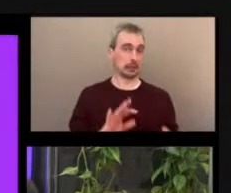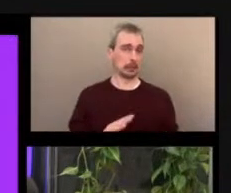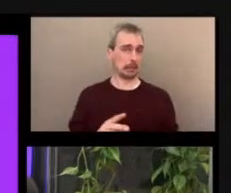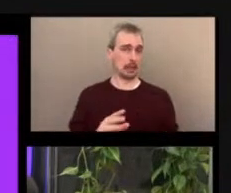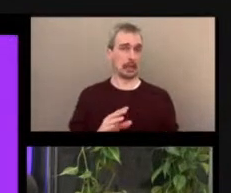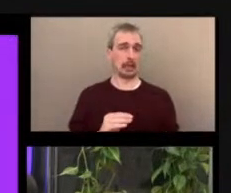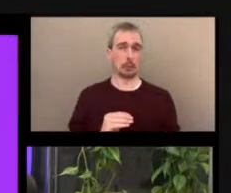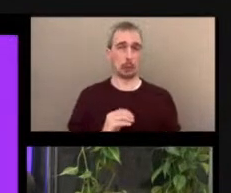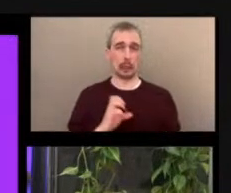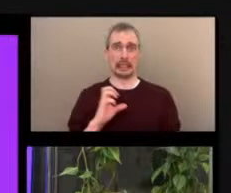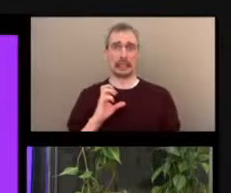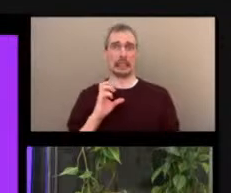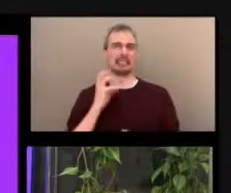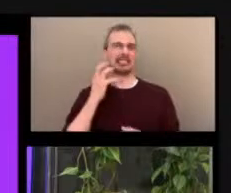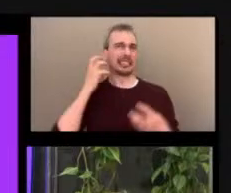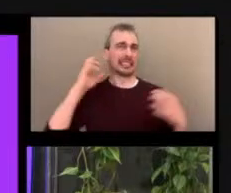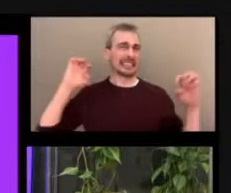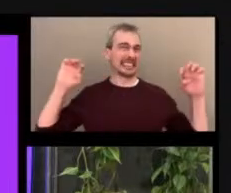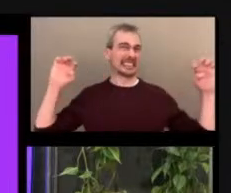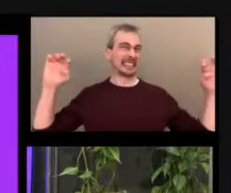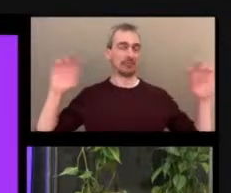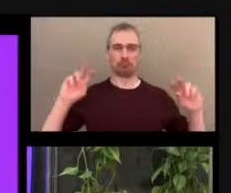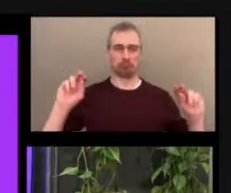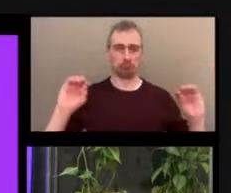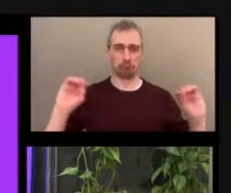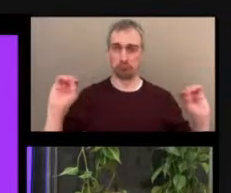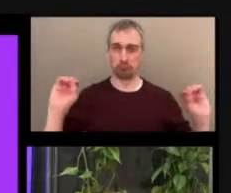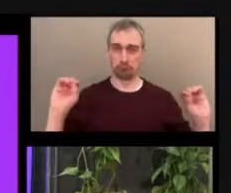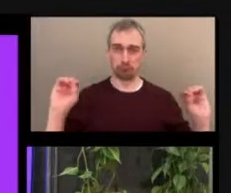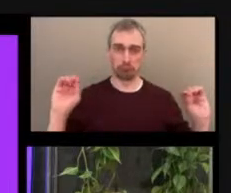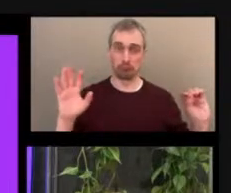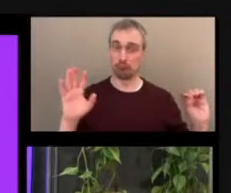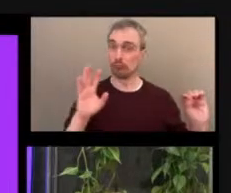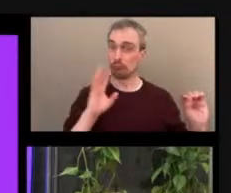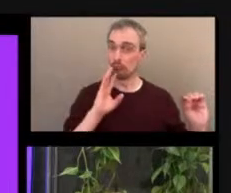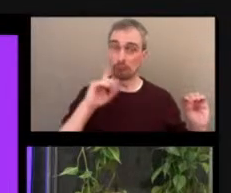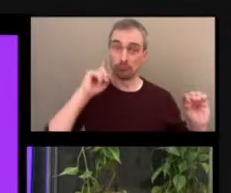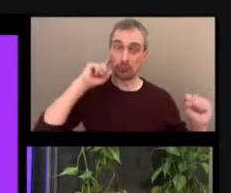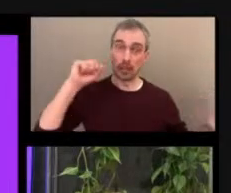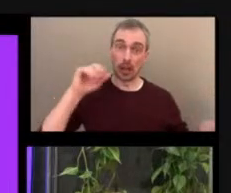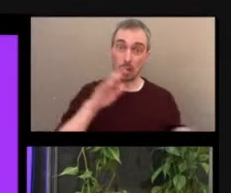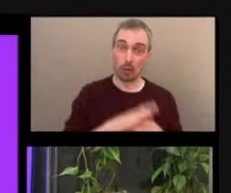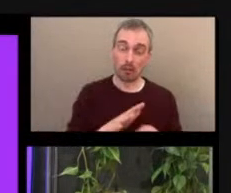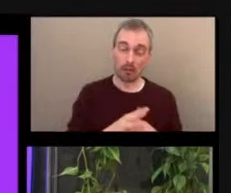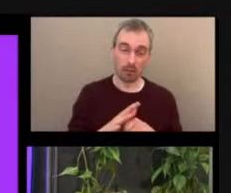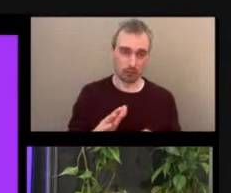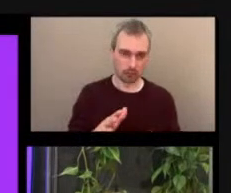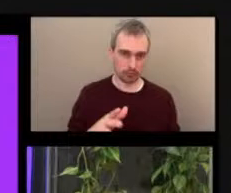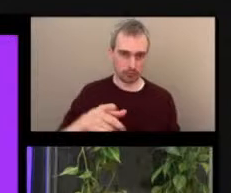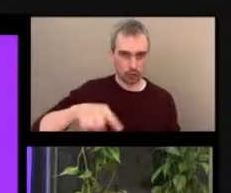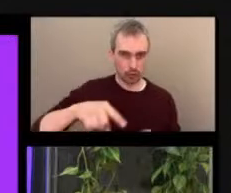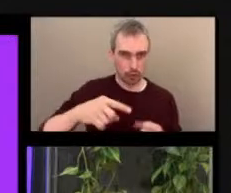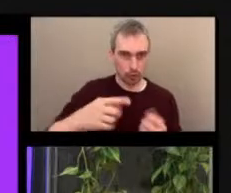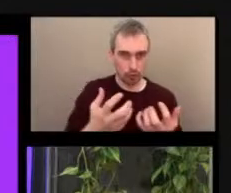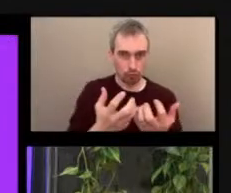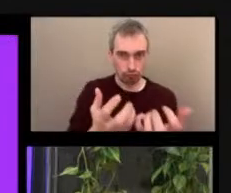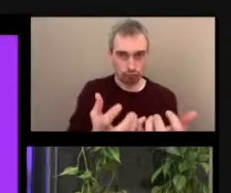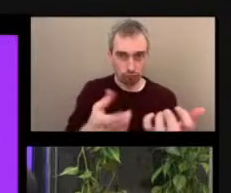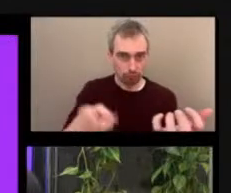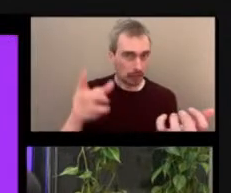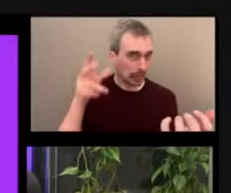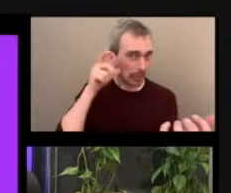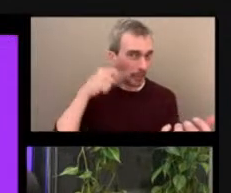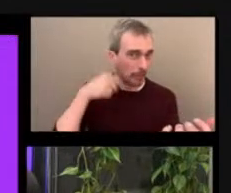Yeah, is that working? Is that better? Are you all in the room? Were you all having trouble hearing me too? Or was it mostly going through the, okay. There it